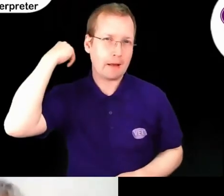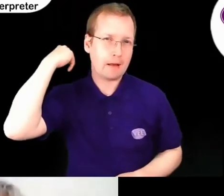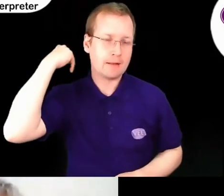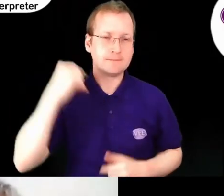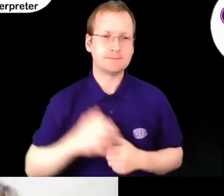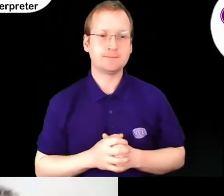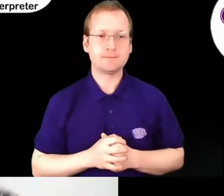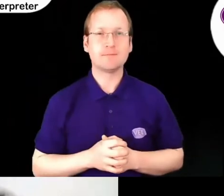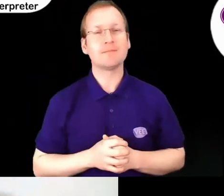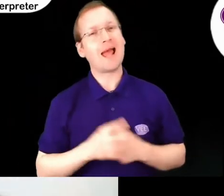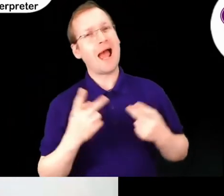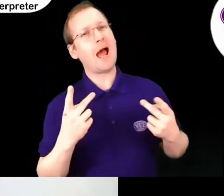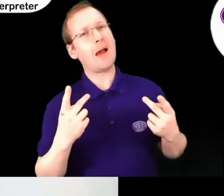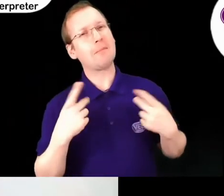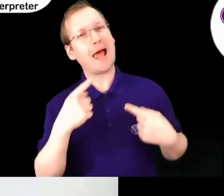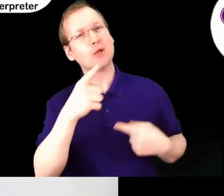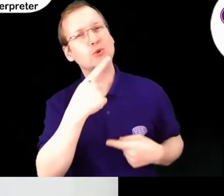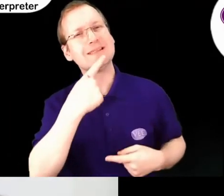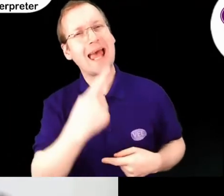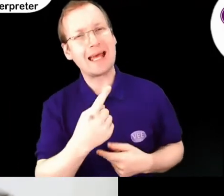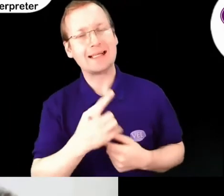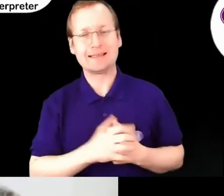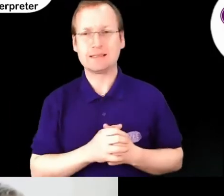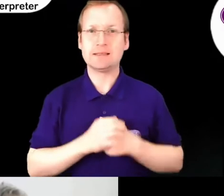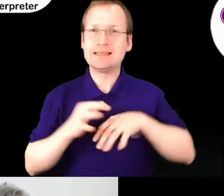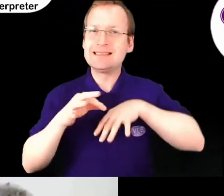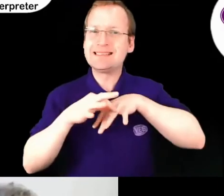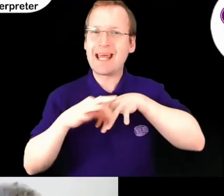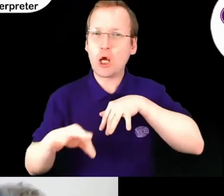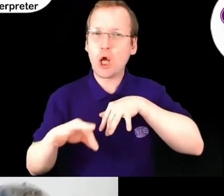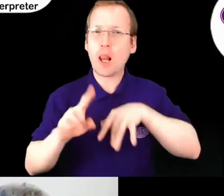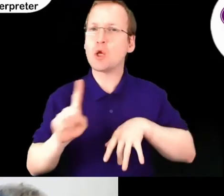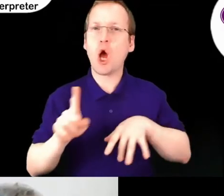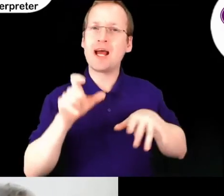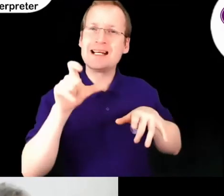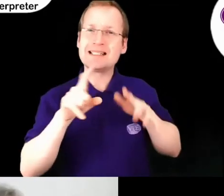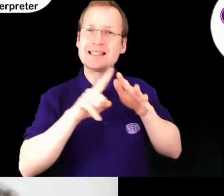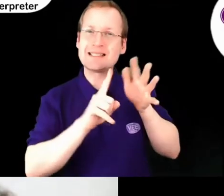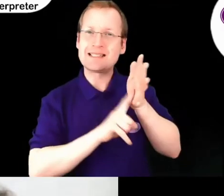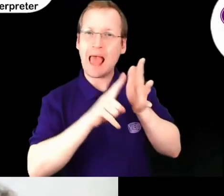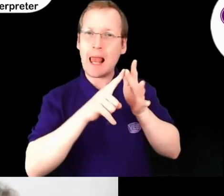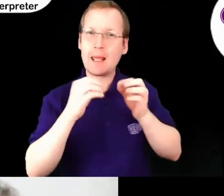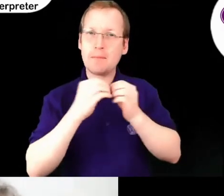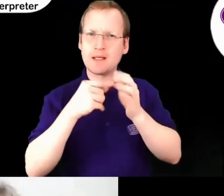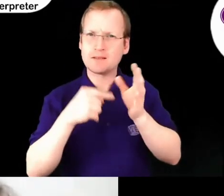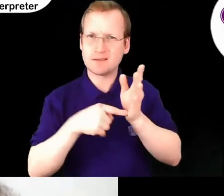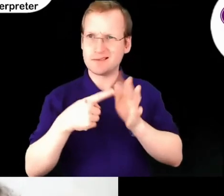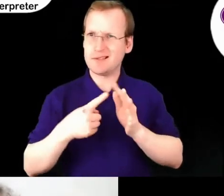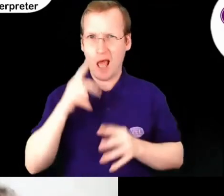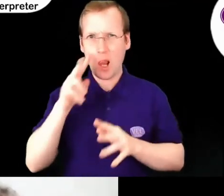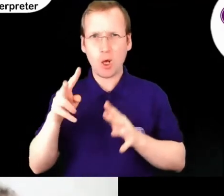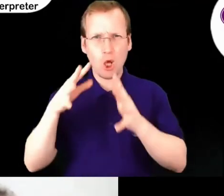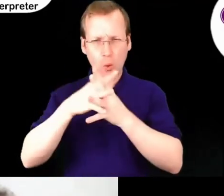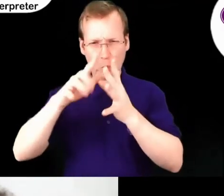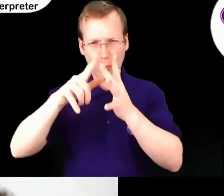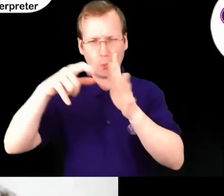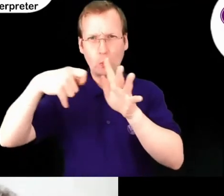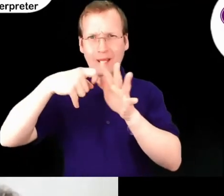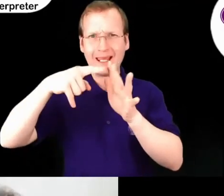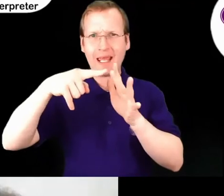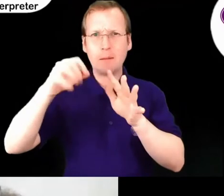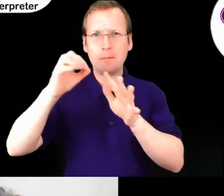Well, I'm glad that you said single and not celibate. Somebody put onto, I don't look at Wikipedia, somebody put onto Wikipedia that I